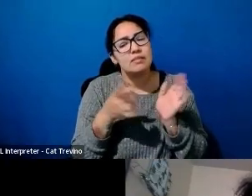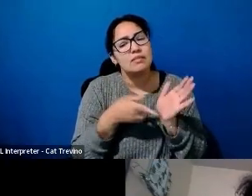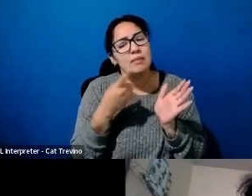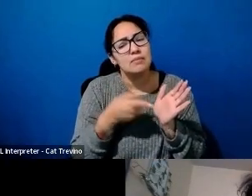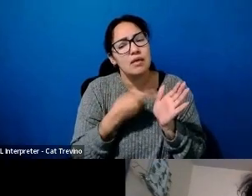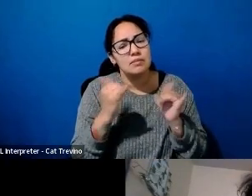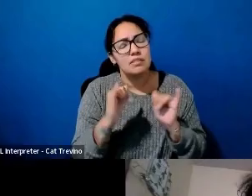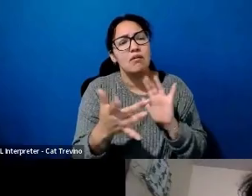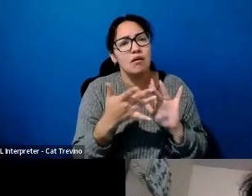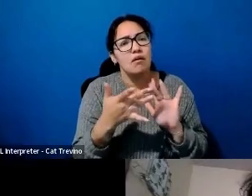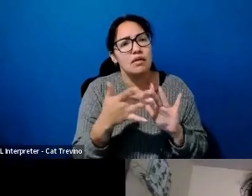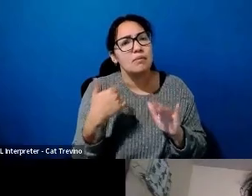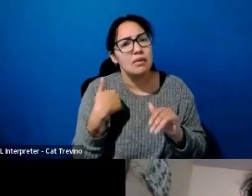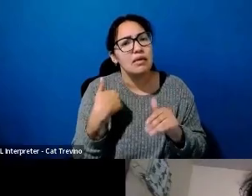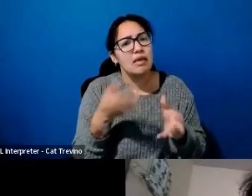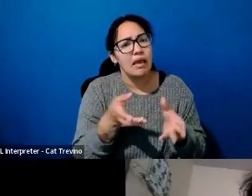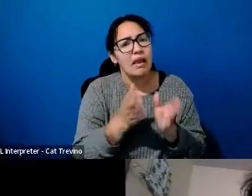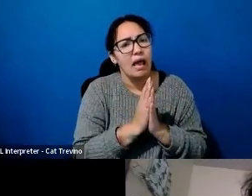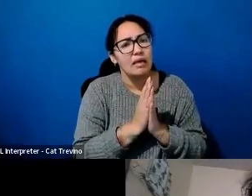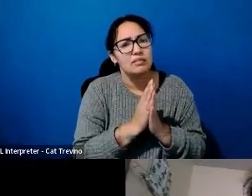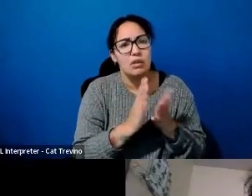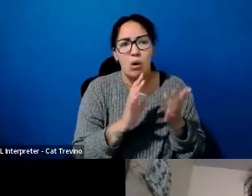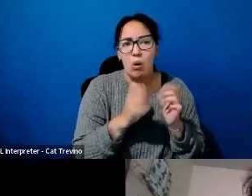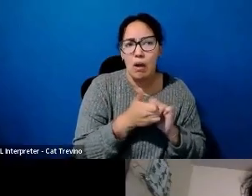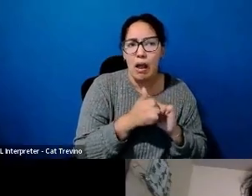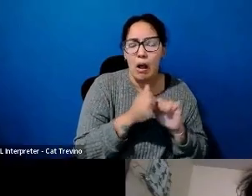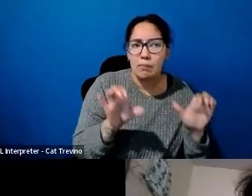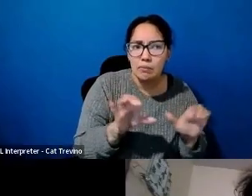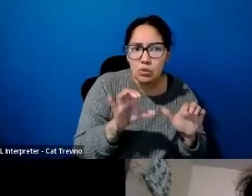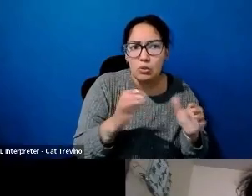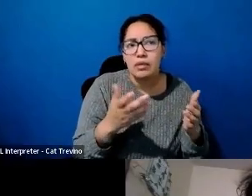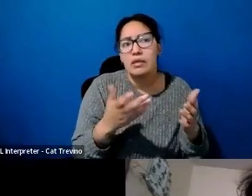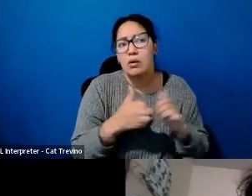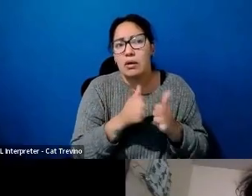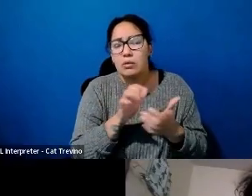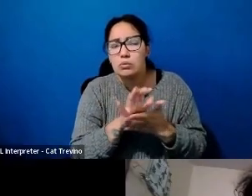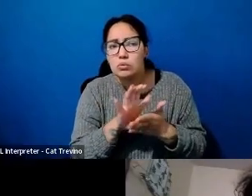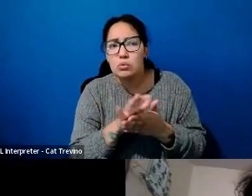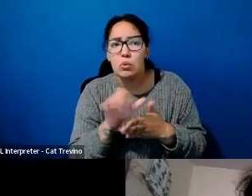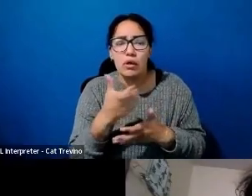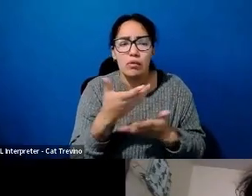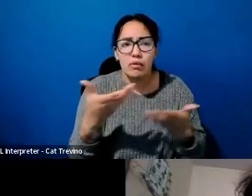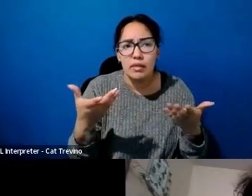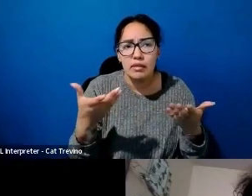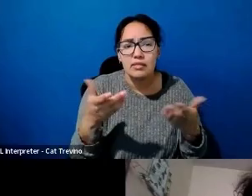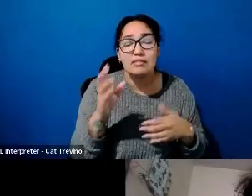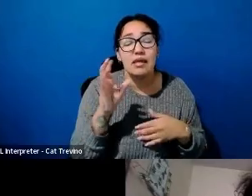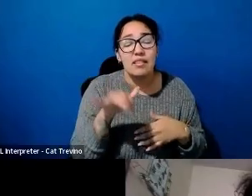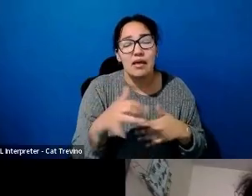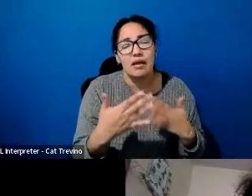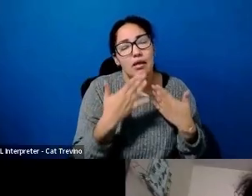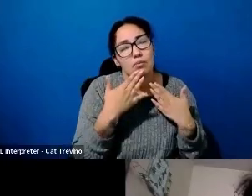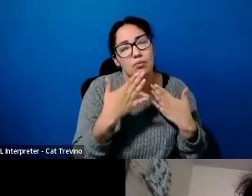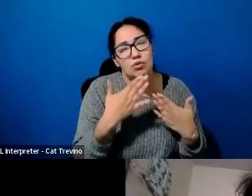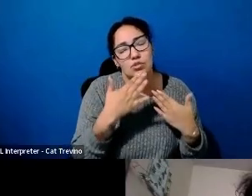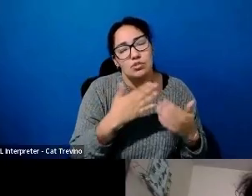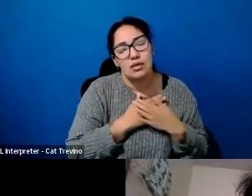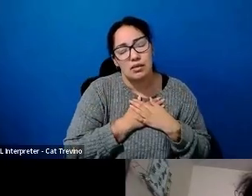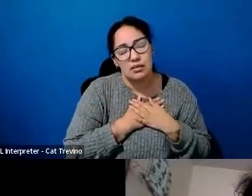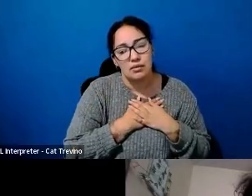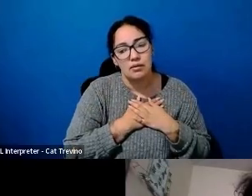do still contact me and ask about my whereabouts and how I've been doing with school and stuff like that, which is very appreciated.